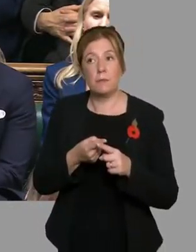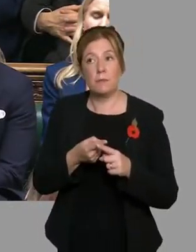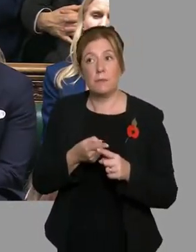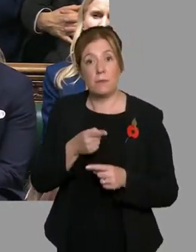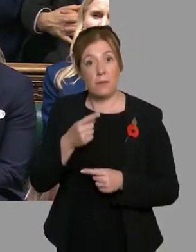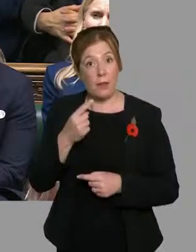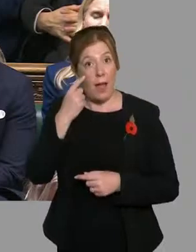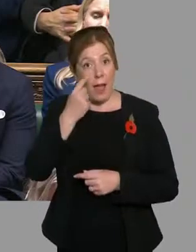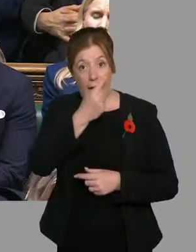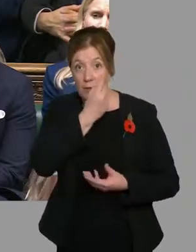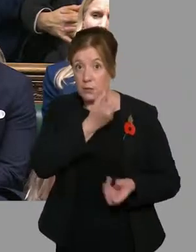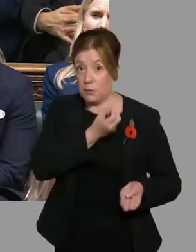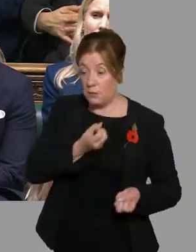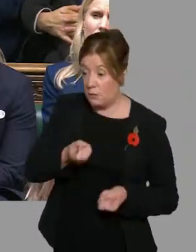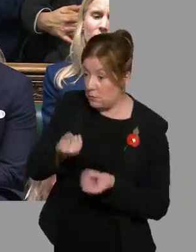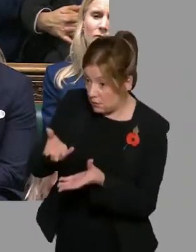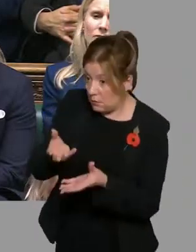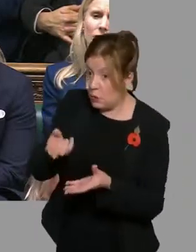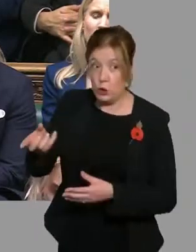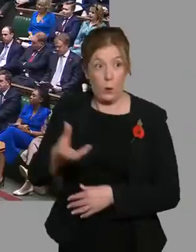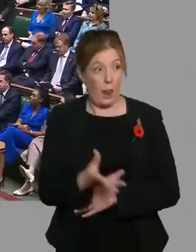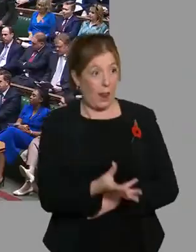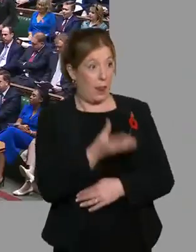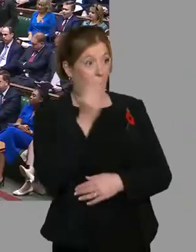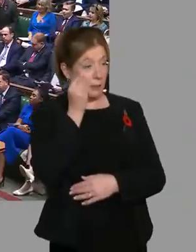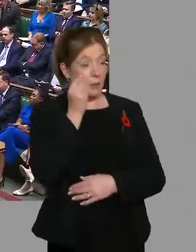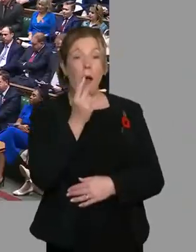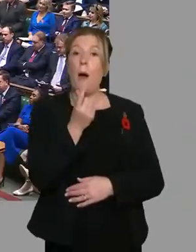prepared to raise the thresholds to preserve our family farms?